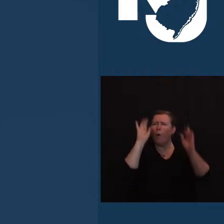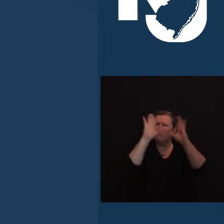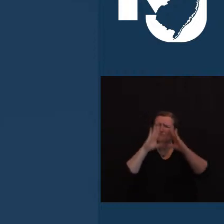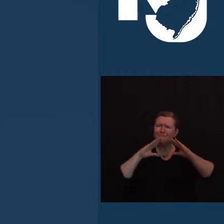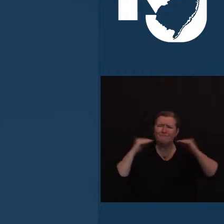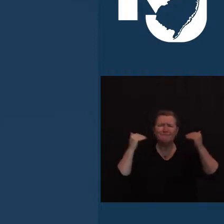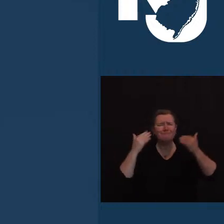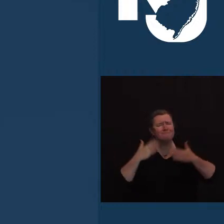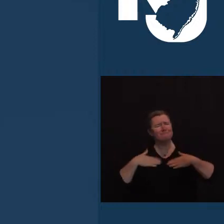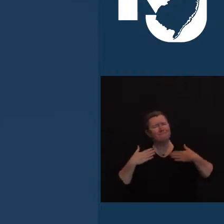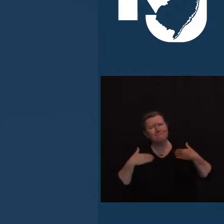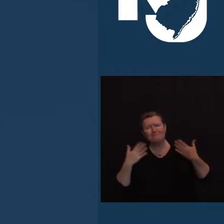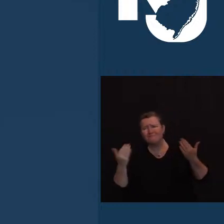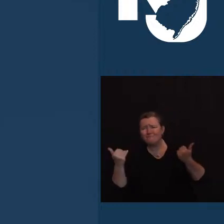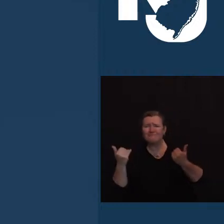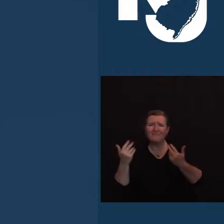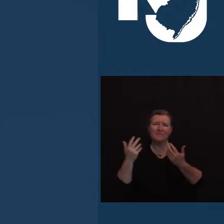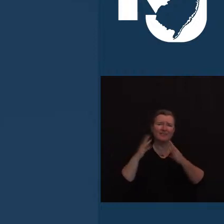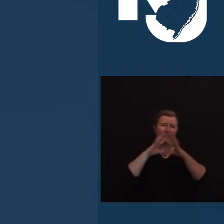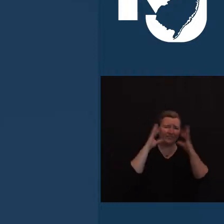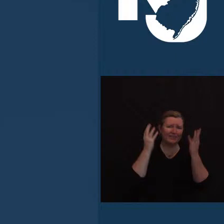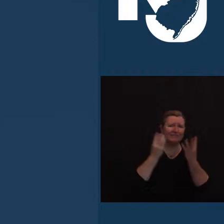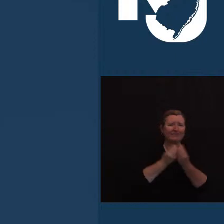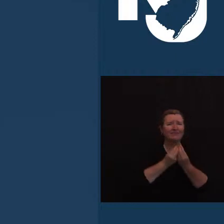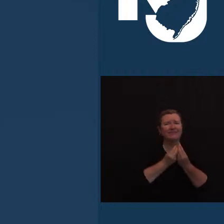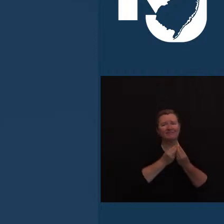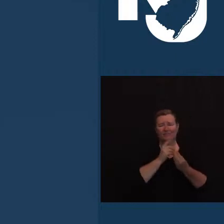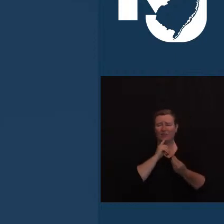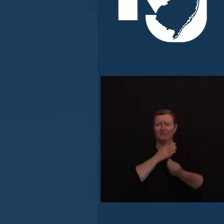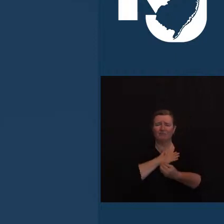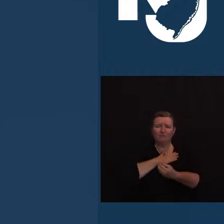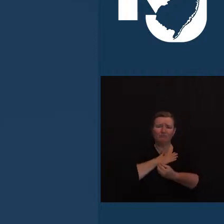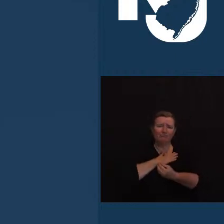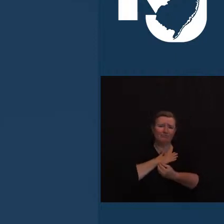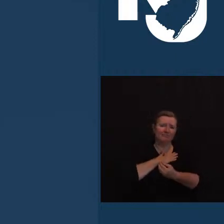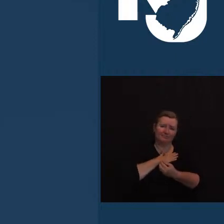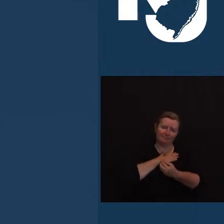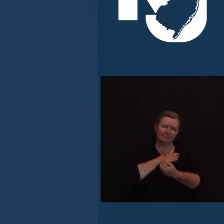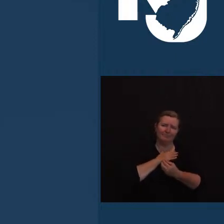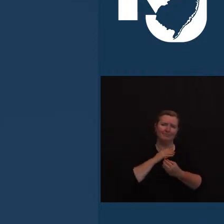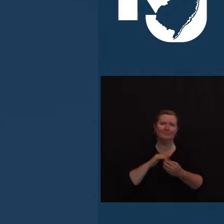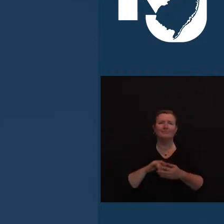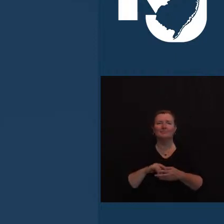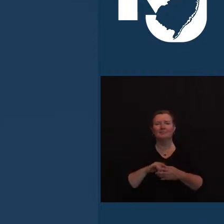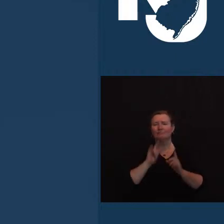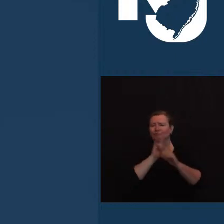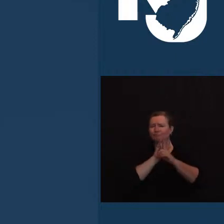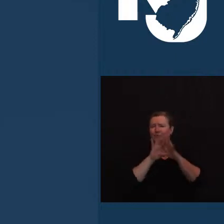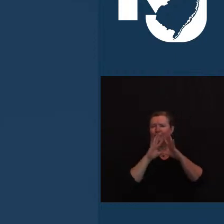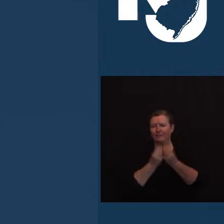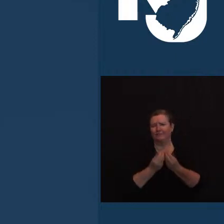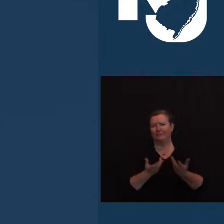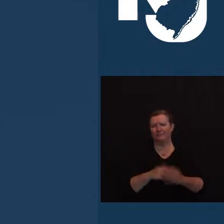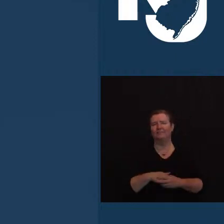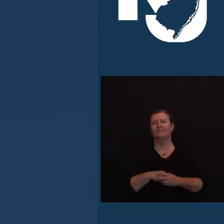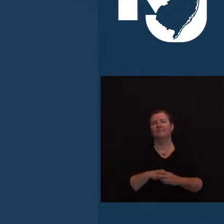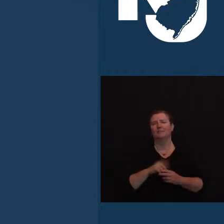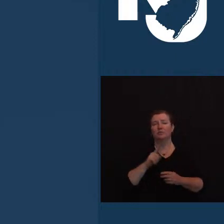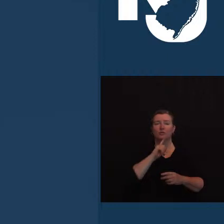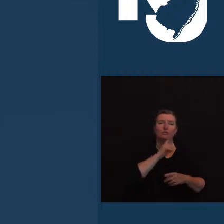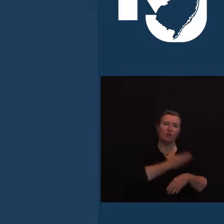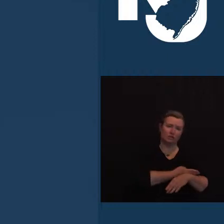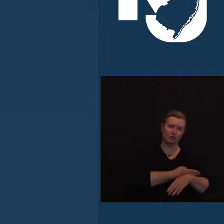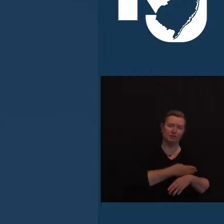a tremendous family, starting with Sheila, who is Eloise's surviving daughter and Brenda's sister. Brenda leaves her own